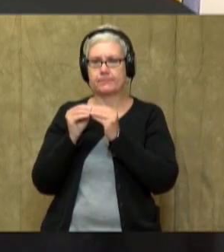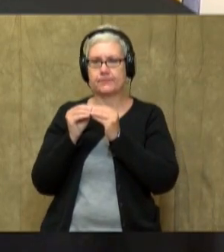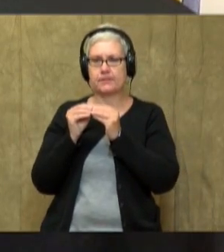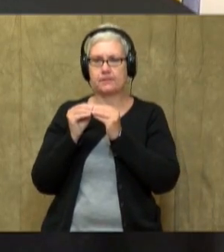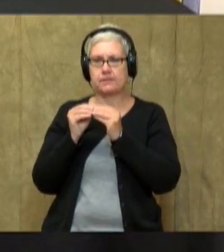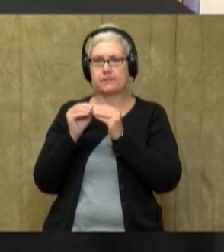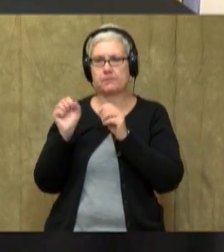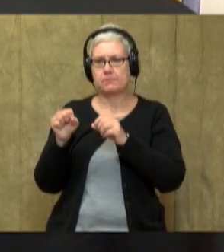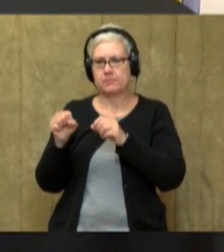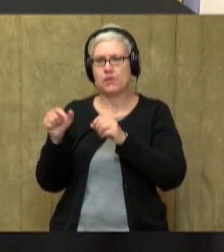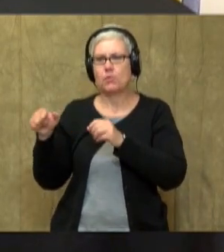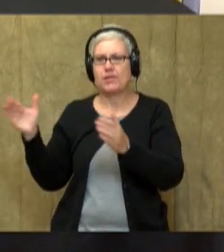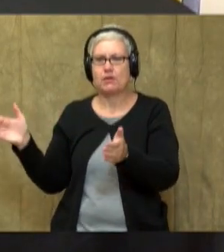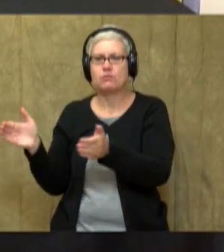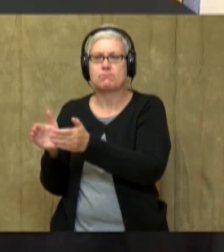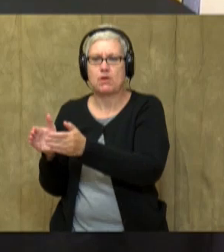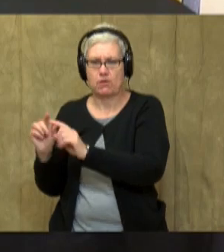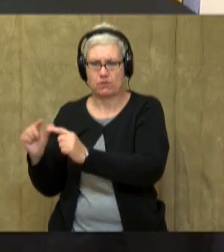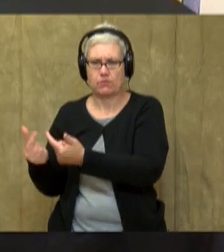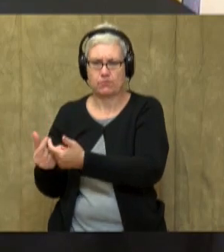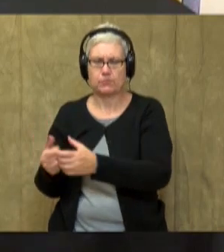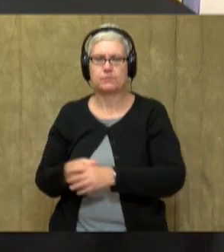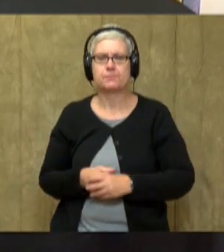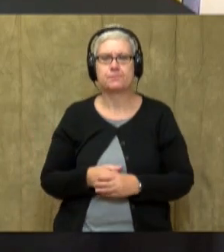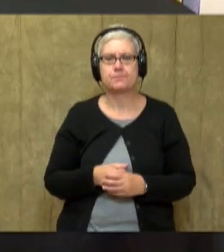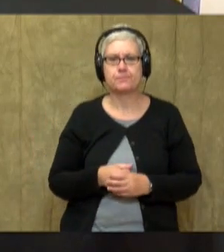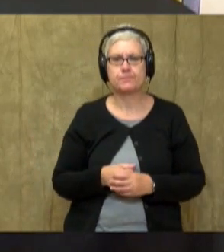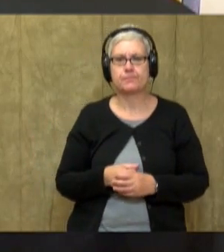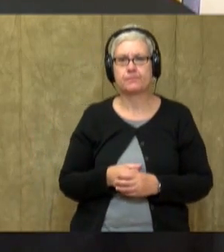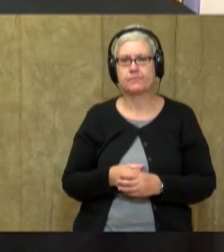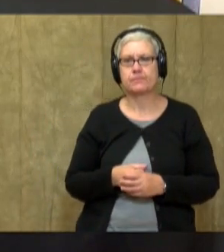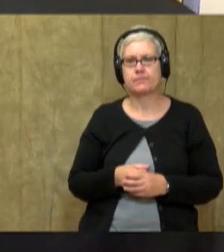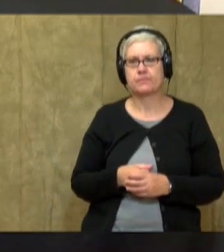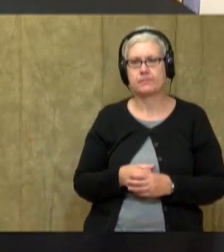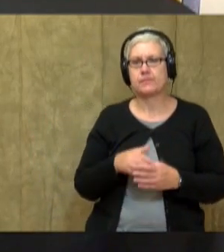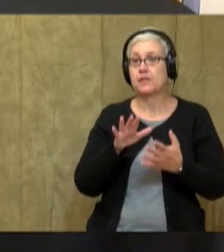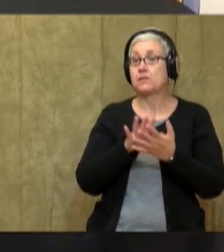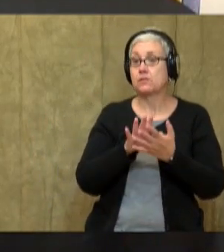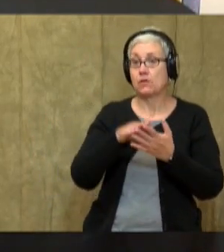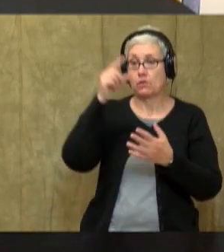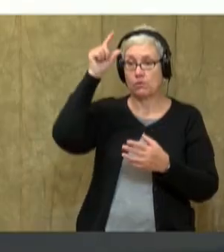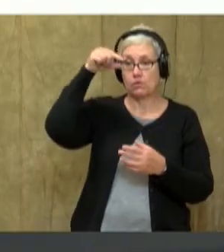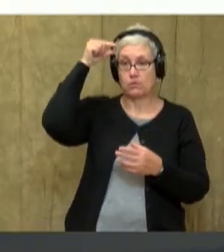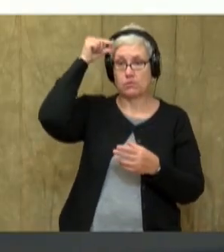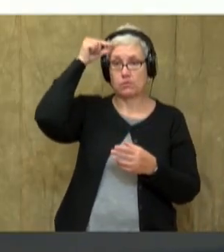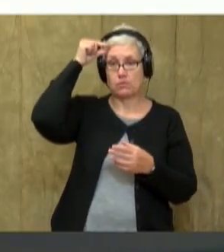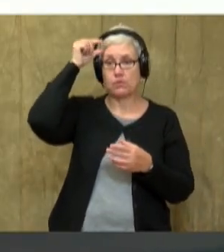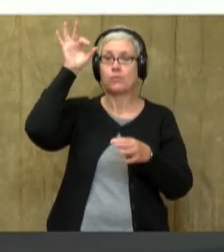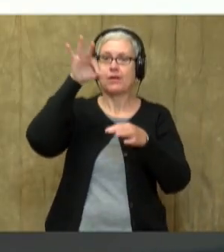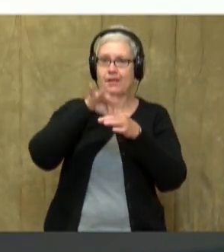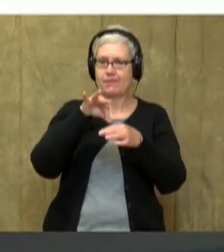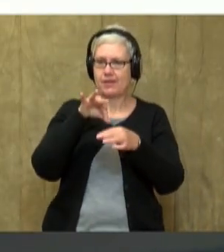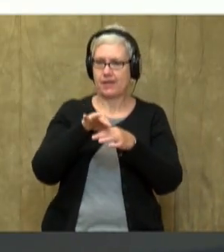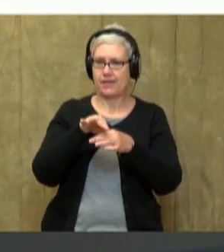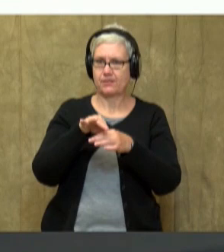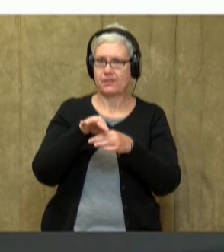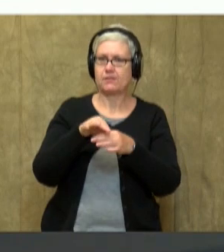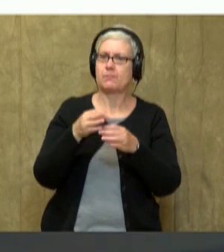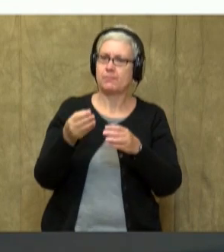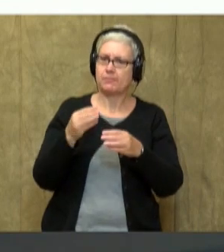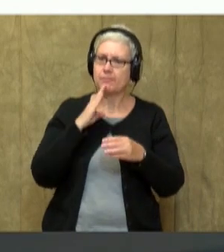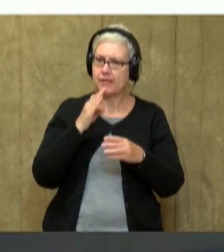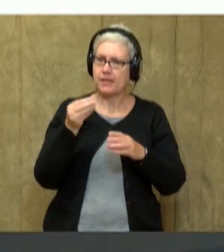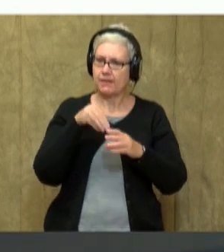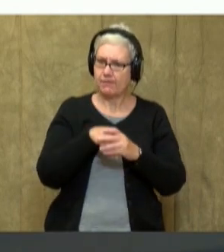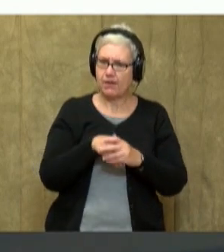campus. And again, the sports, band, school government, you know, there will have elections that will go on. Be involved with that or